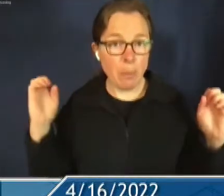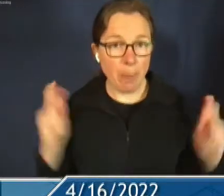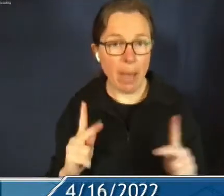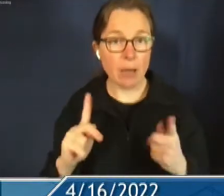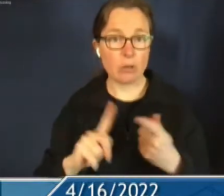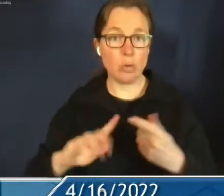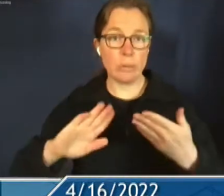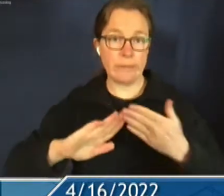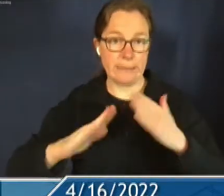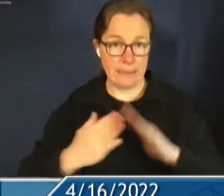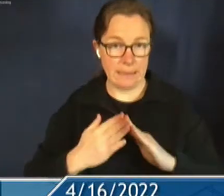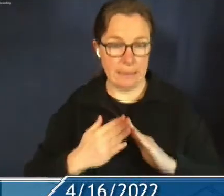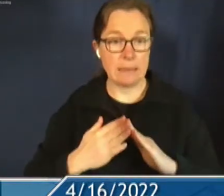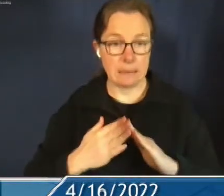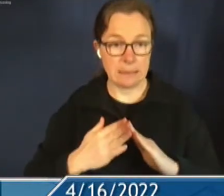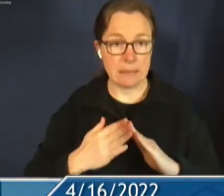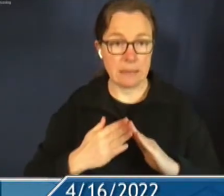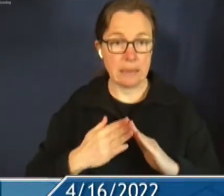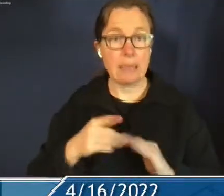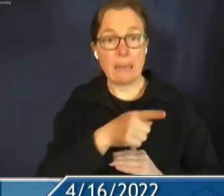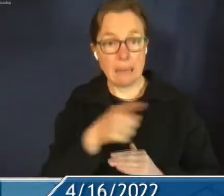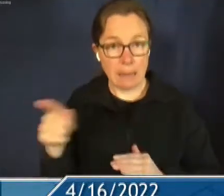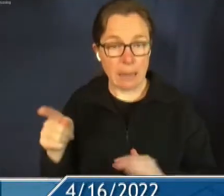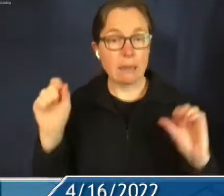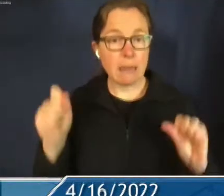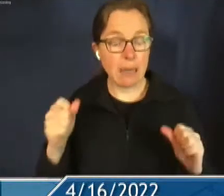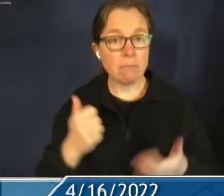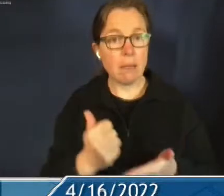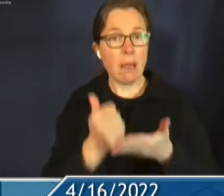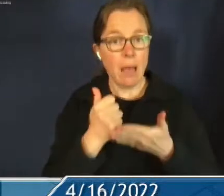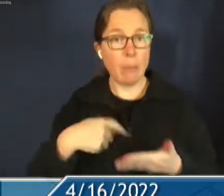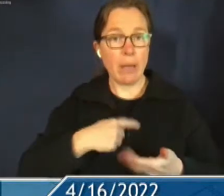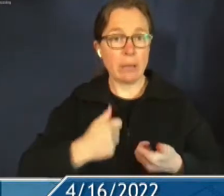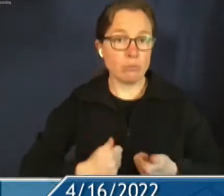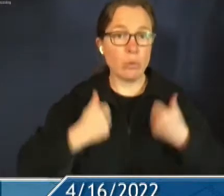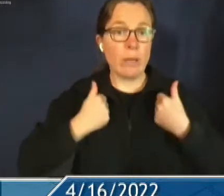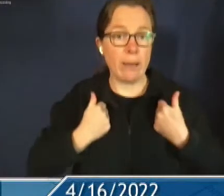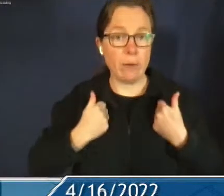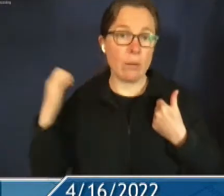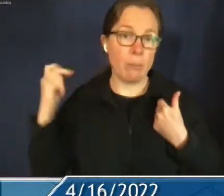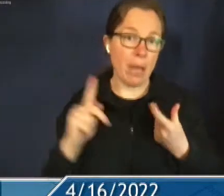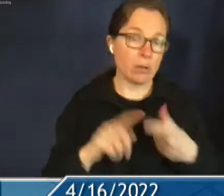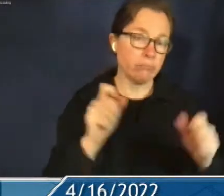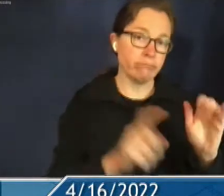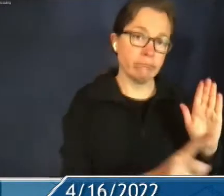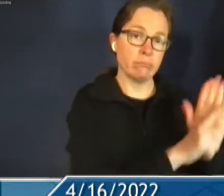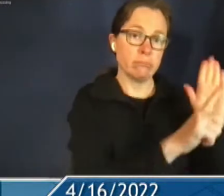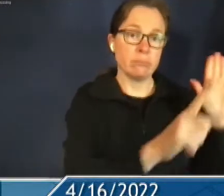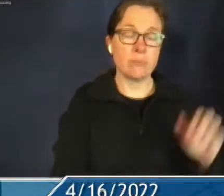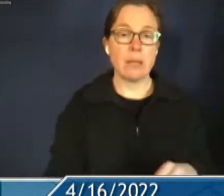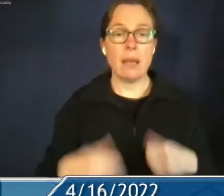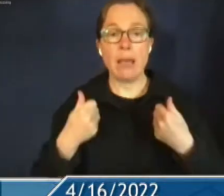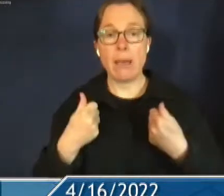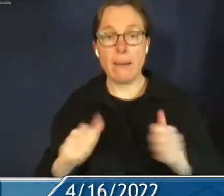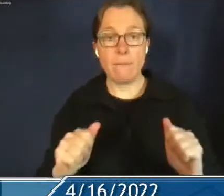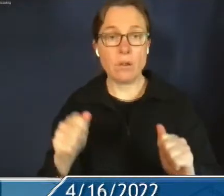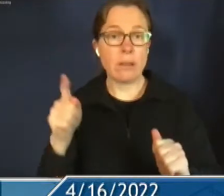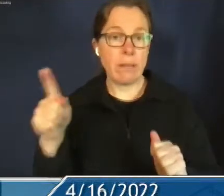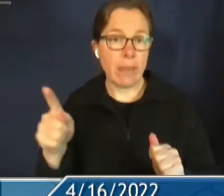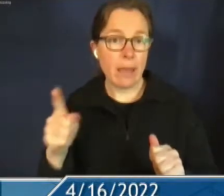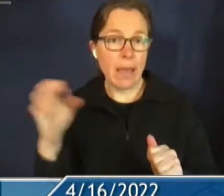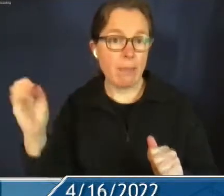where they will actually help recover the return to work efforts that they are not motivated to, and the return